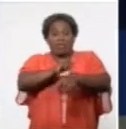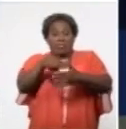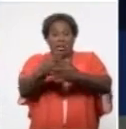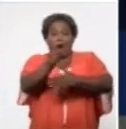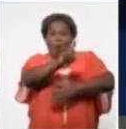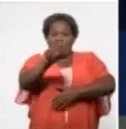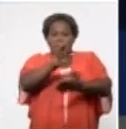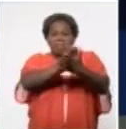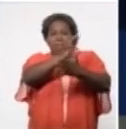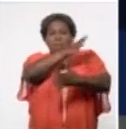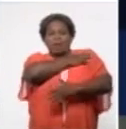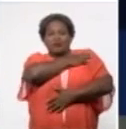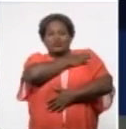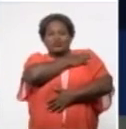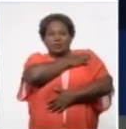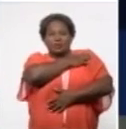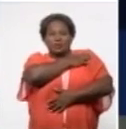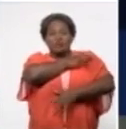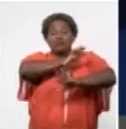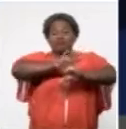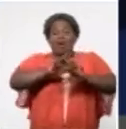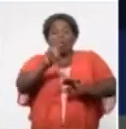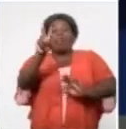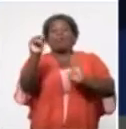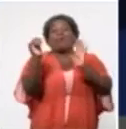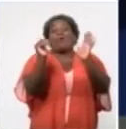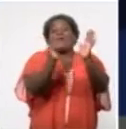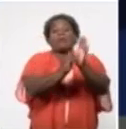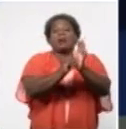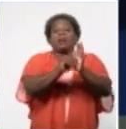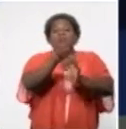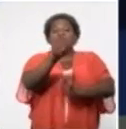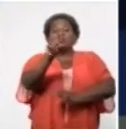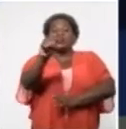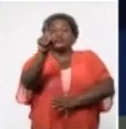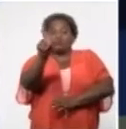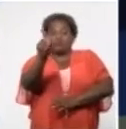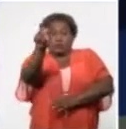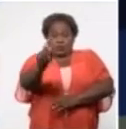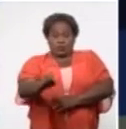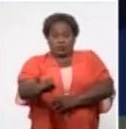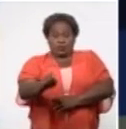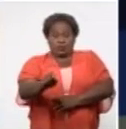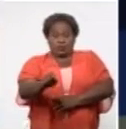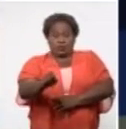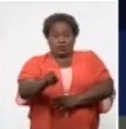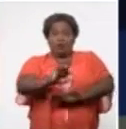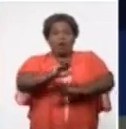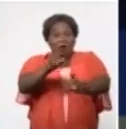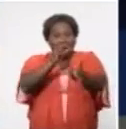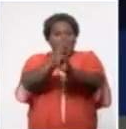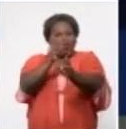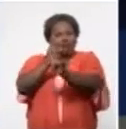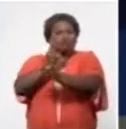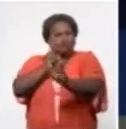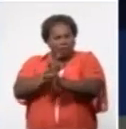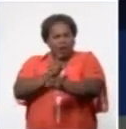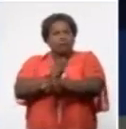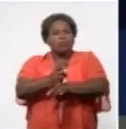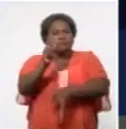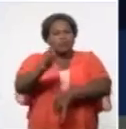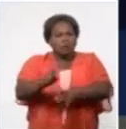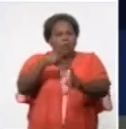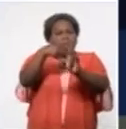working to determine the source of infection of 111 confirmed cases. Of the 4 positive cases, 1 is a